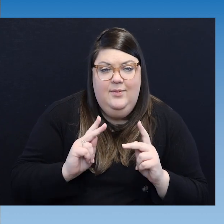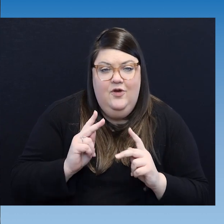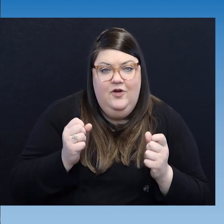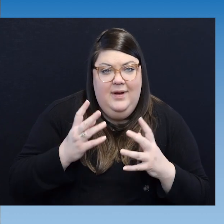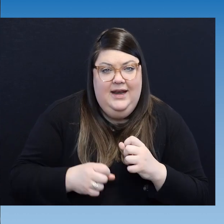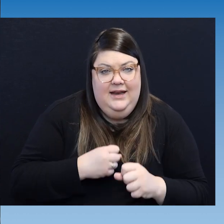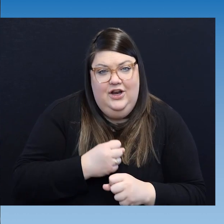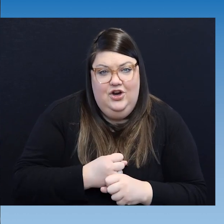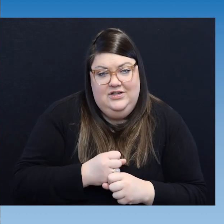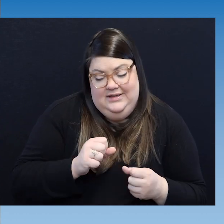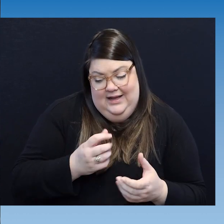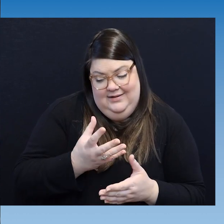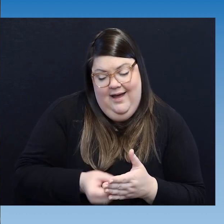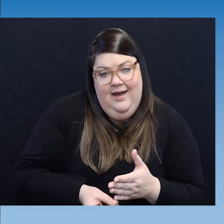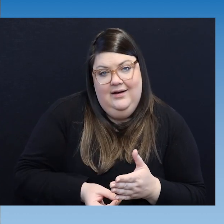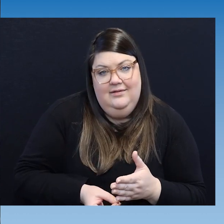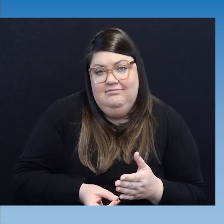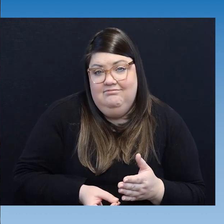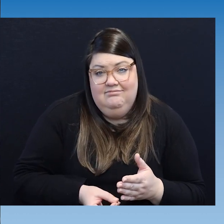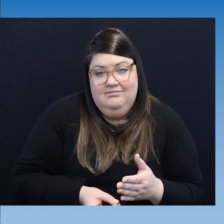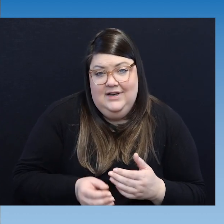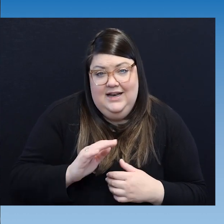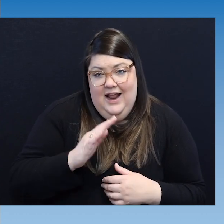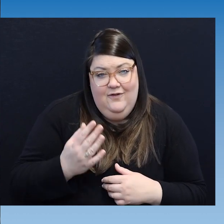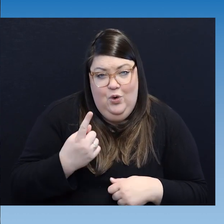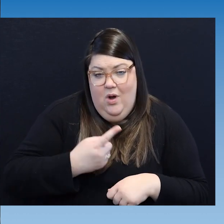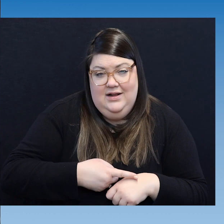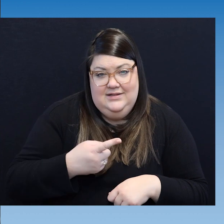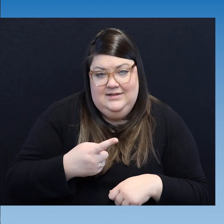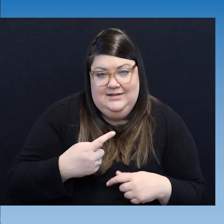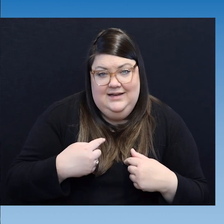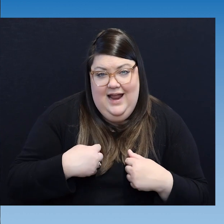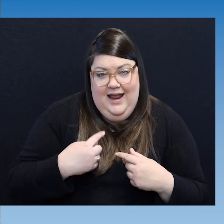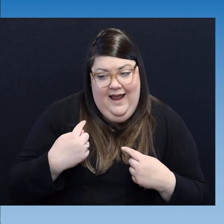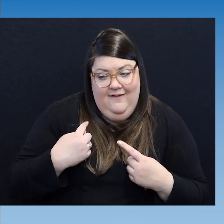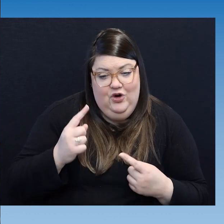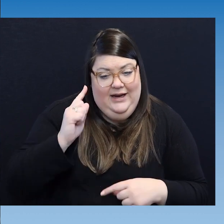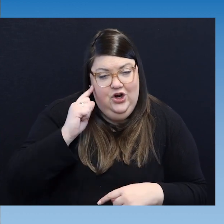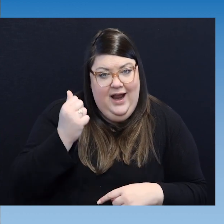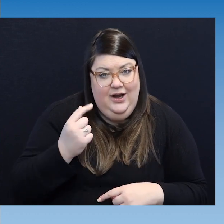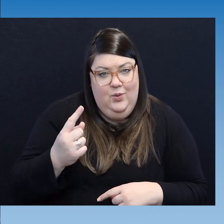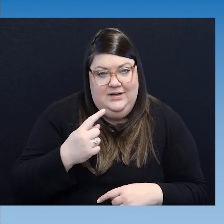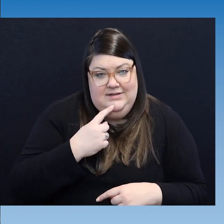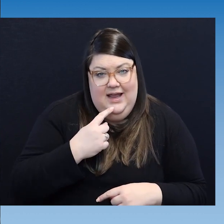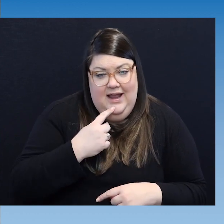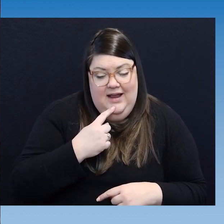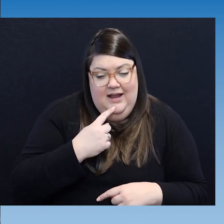over all those years that have died, never once did I ever hear anybody say,